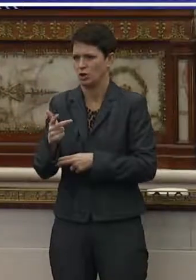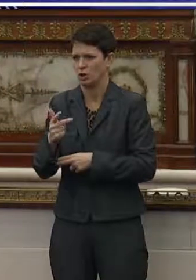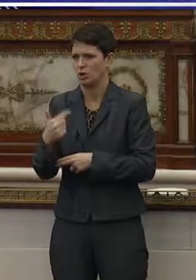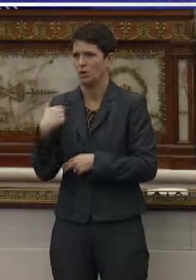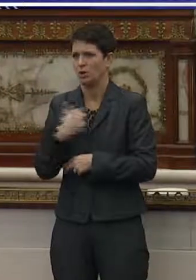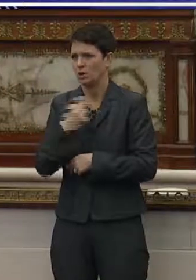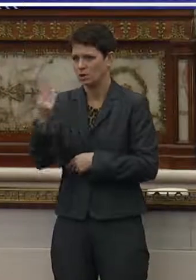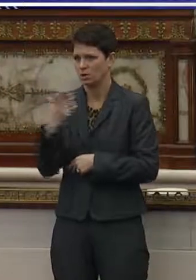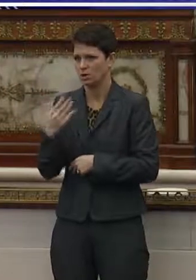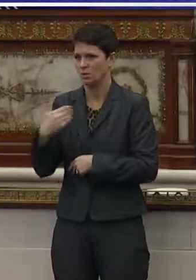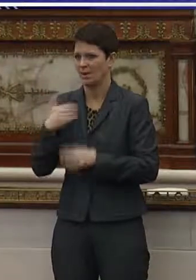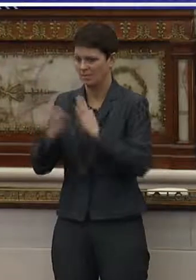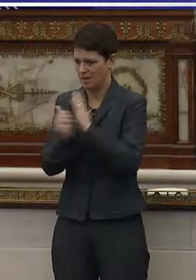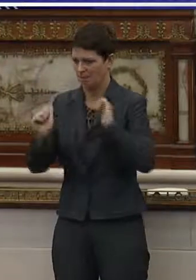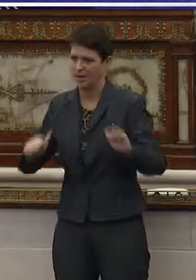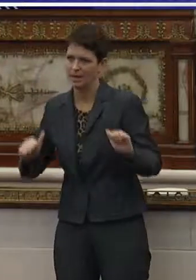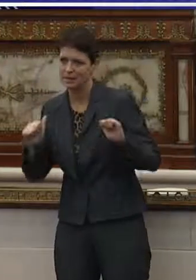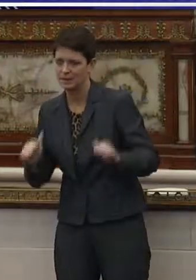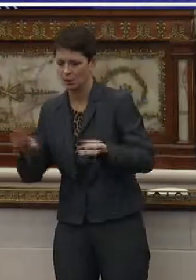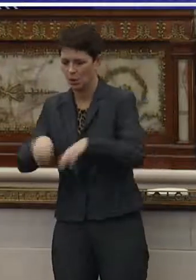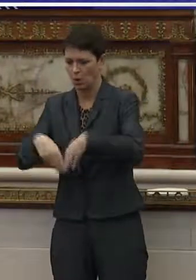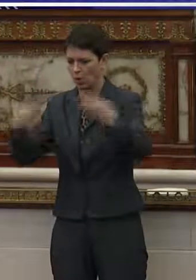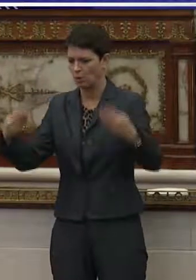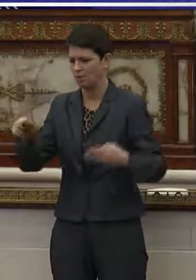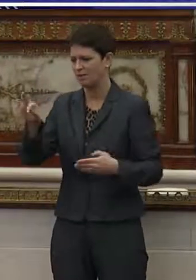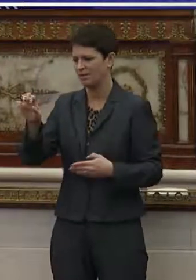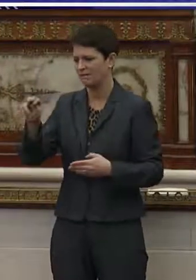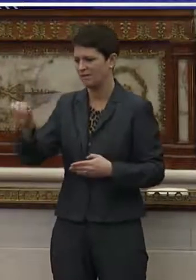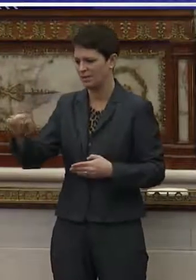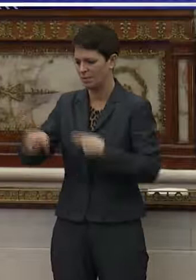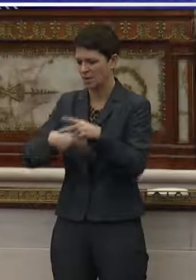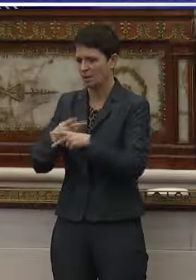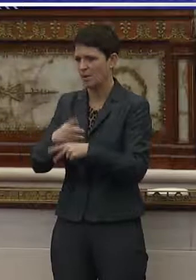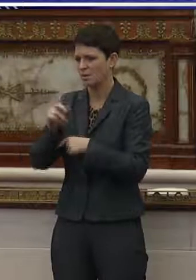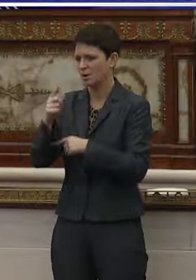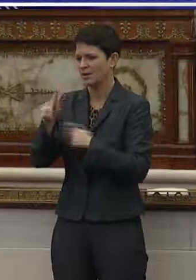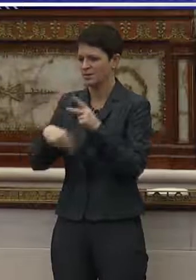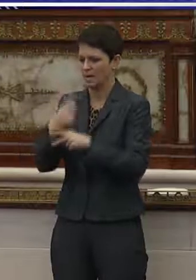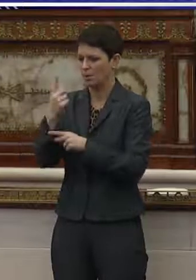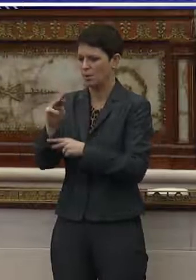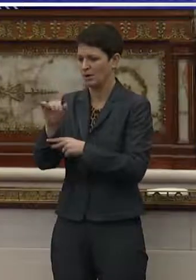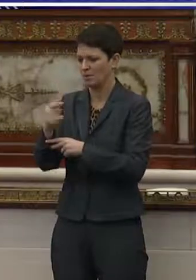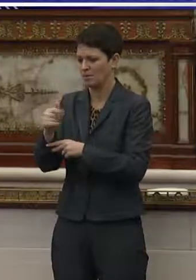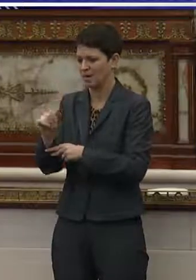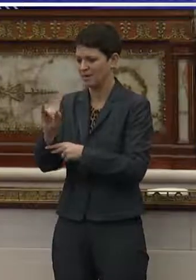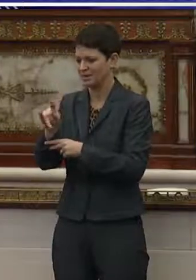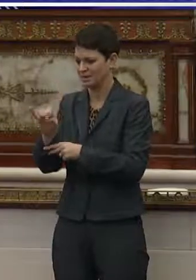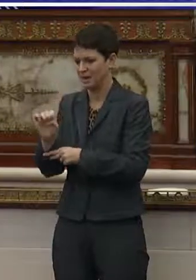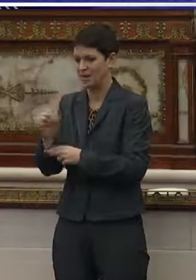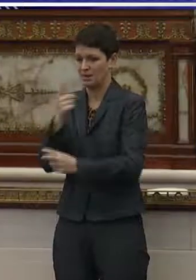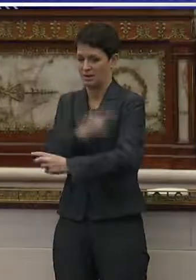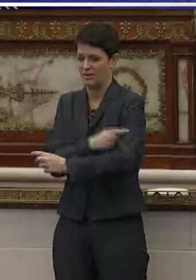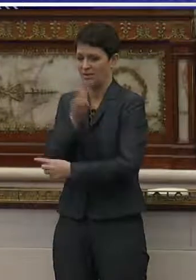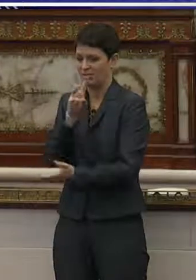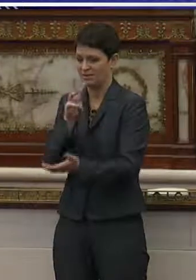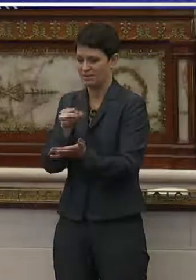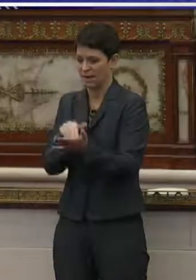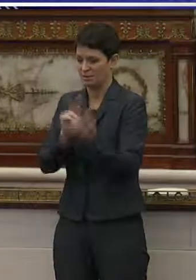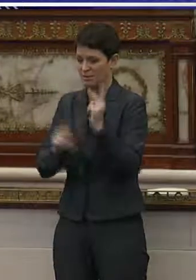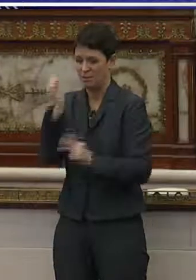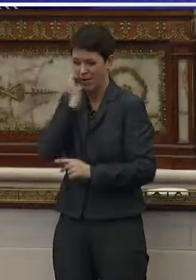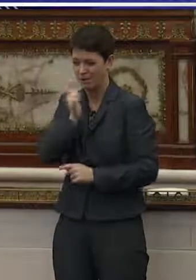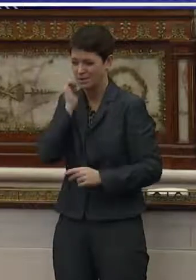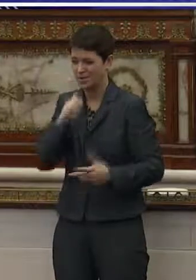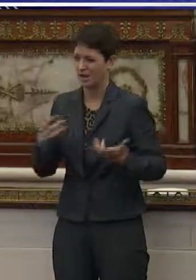being told we'll have the capacity to open a FEMA Type 1 mega site capable of vaccinating 6,000 people per day.